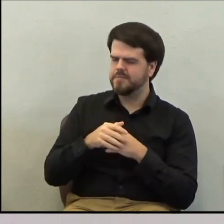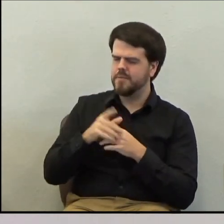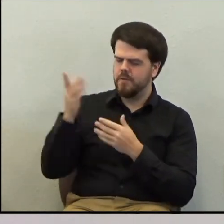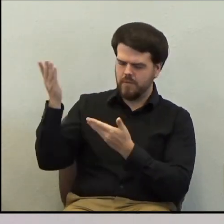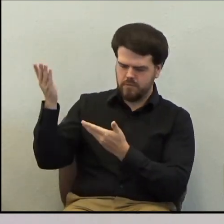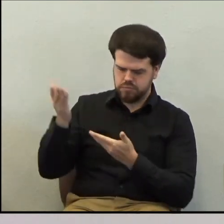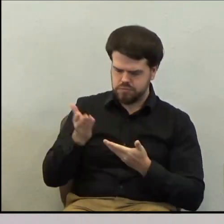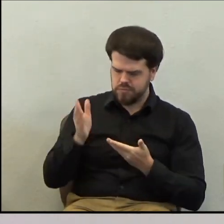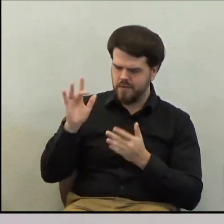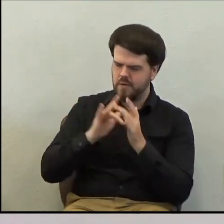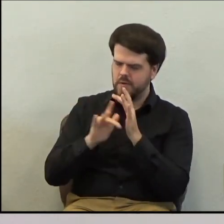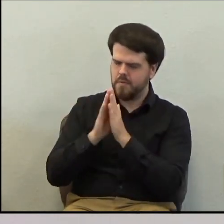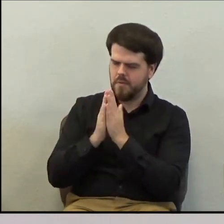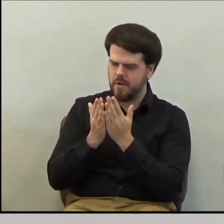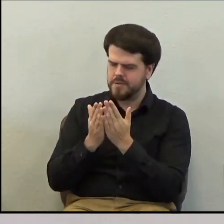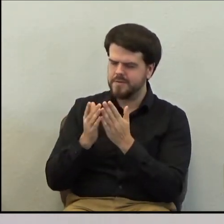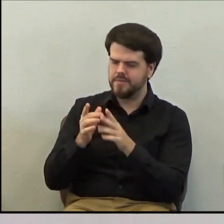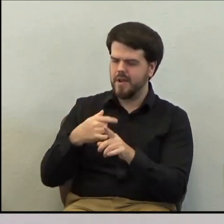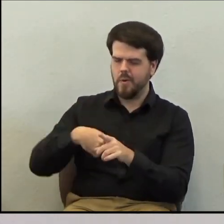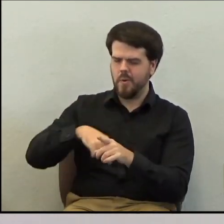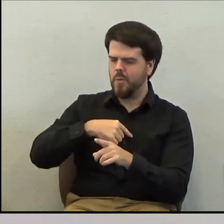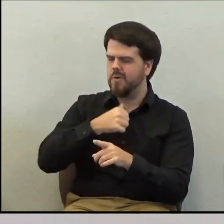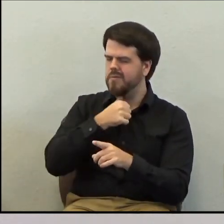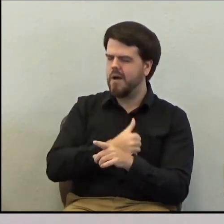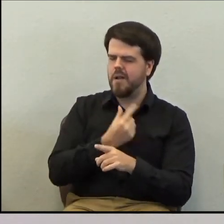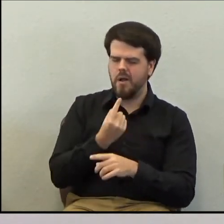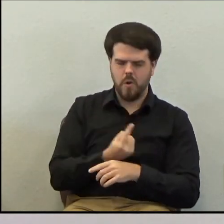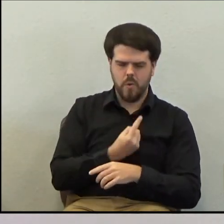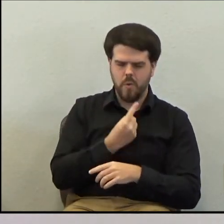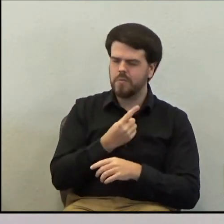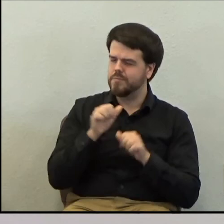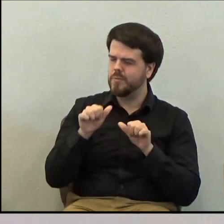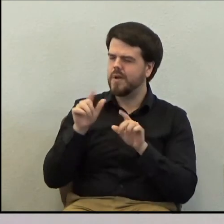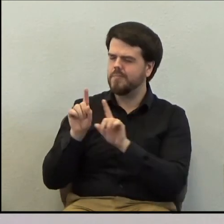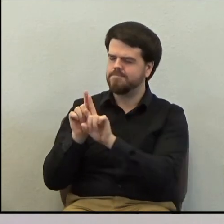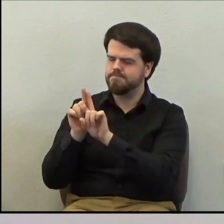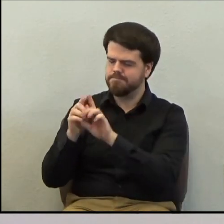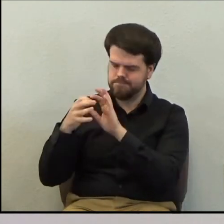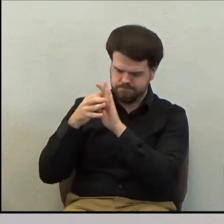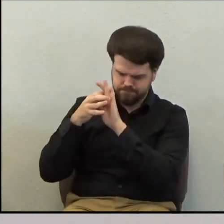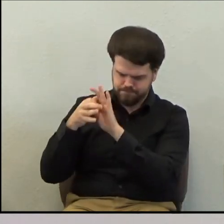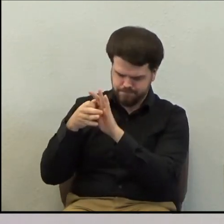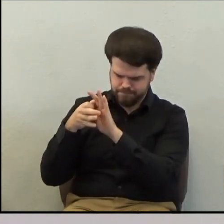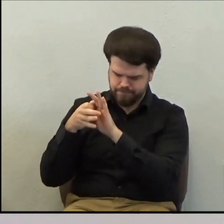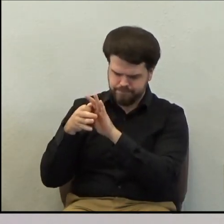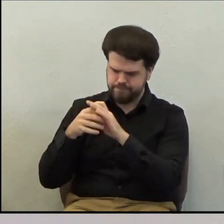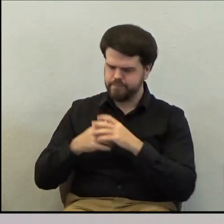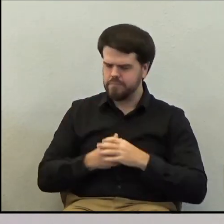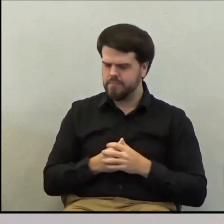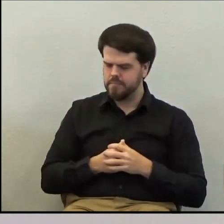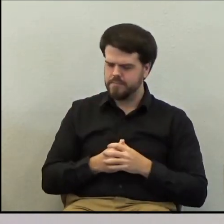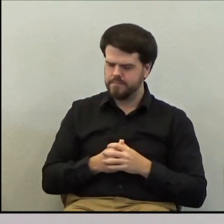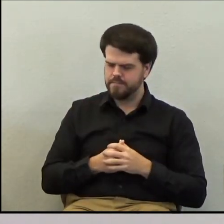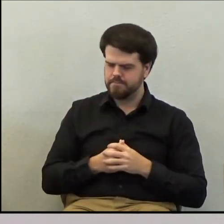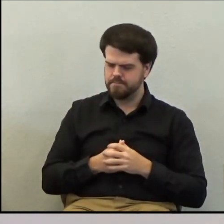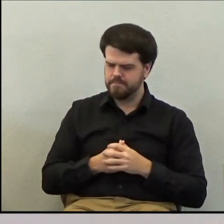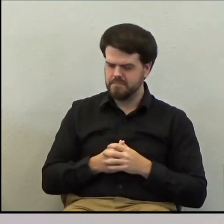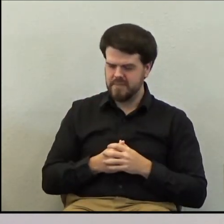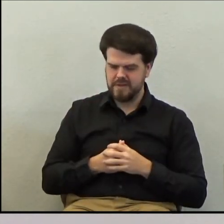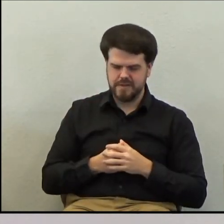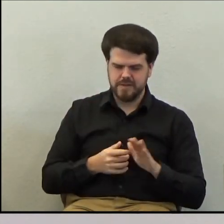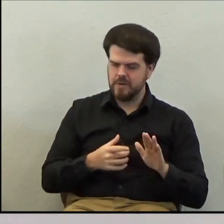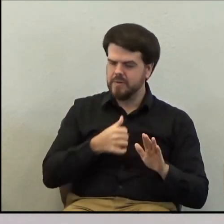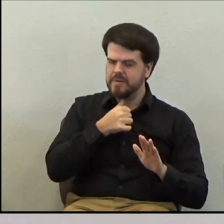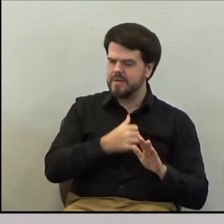We thank you that you have not left us alone to wander, to be filled with fear. Or to think, well, I guess